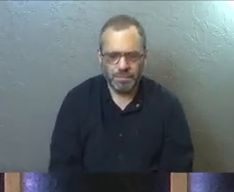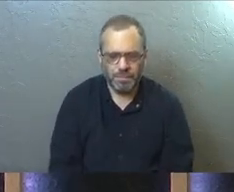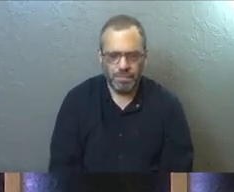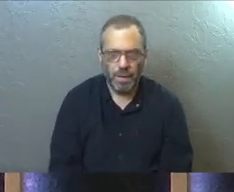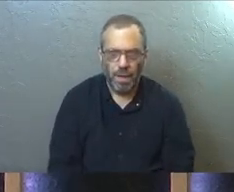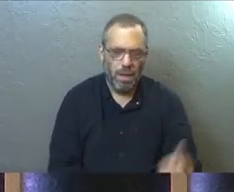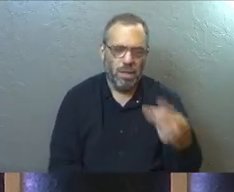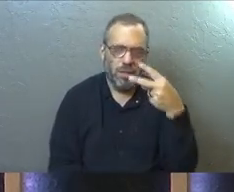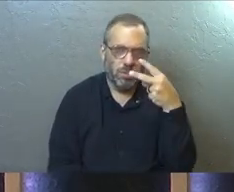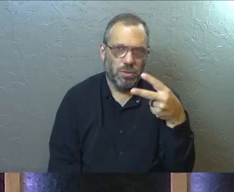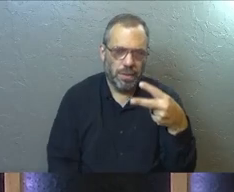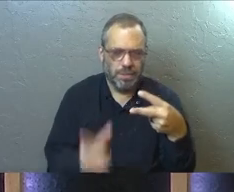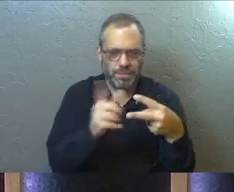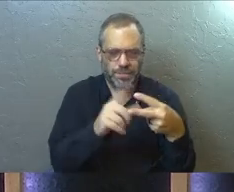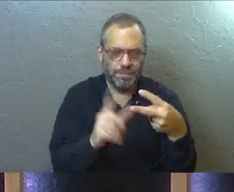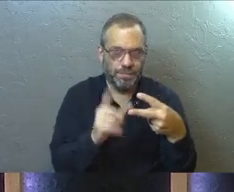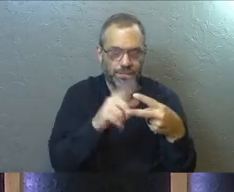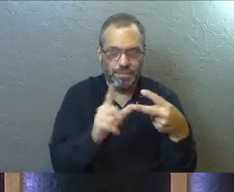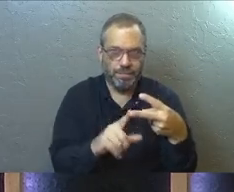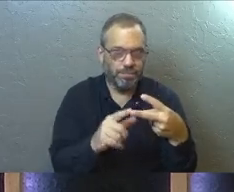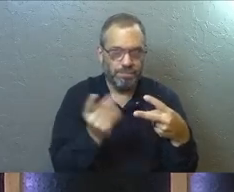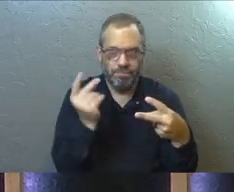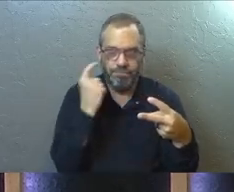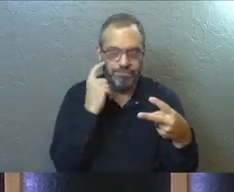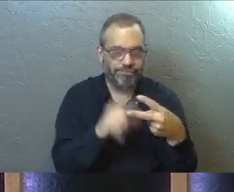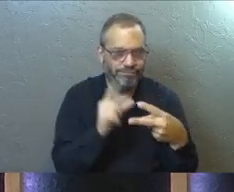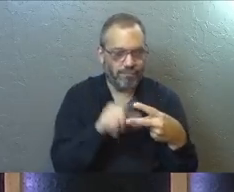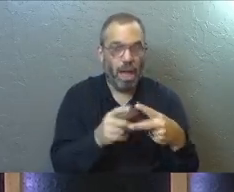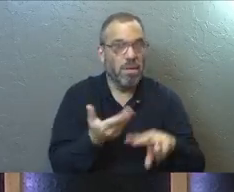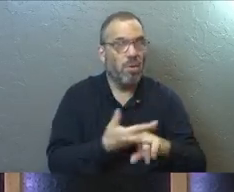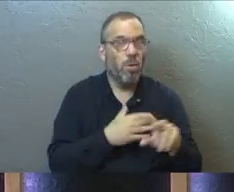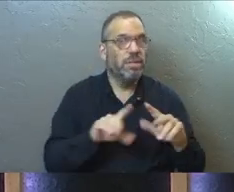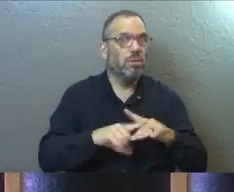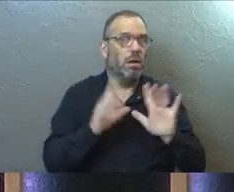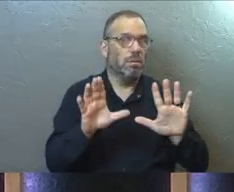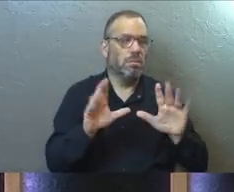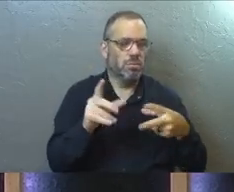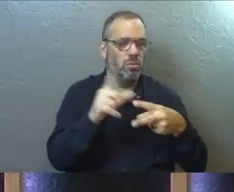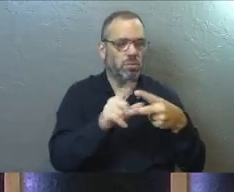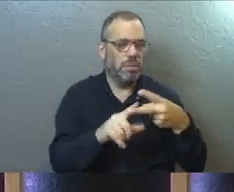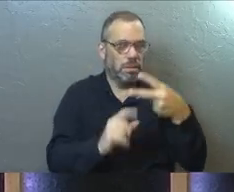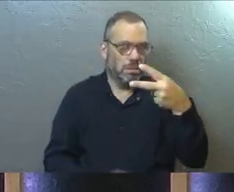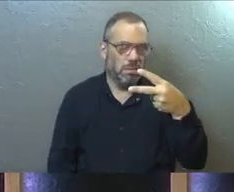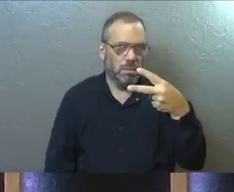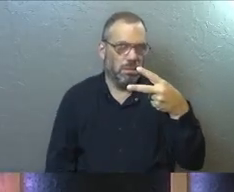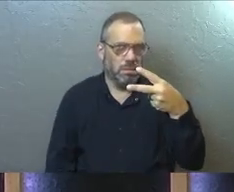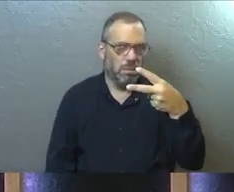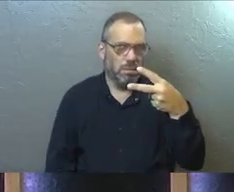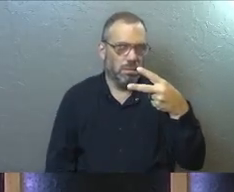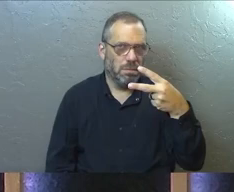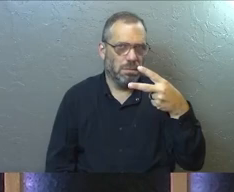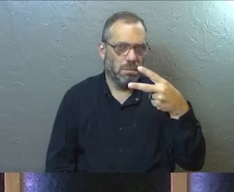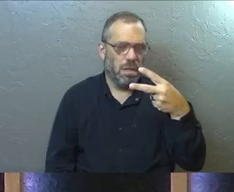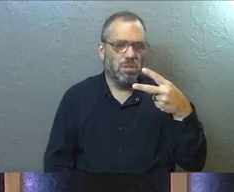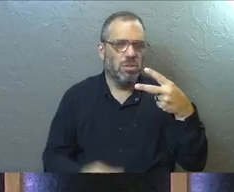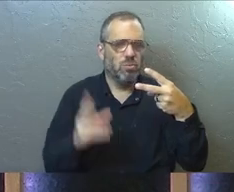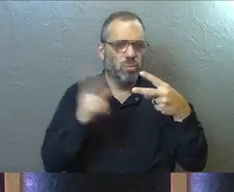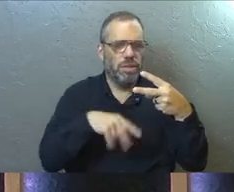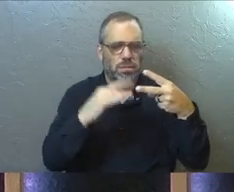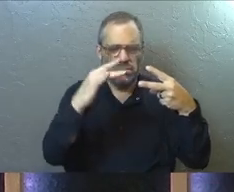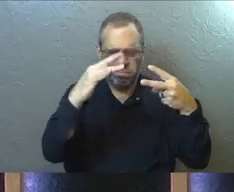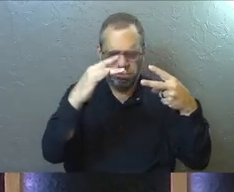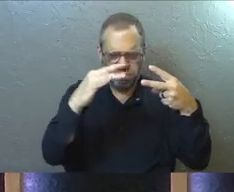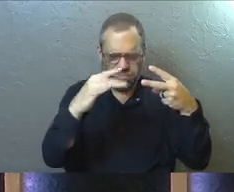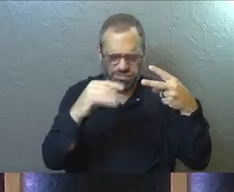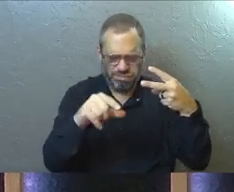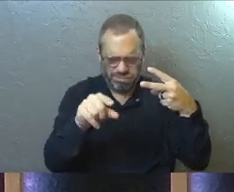There's two things I want you to notice about this right away, before we get into anything else. Just scan down through that, everything